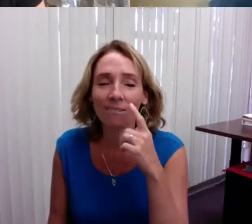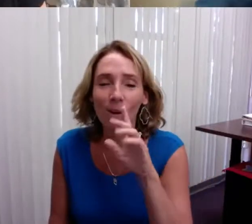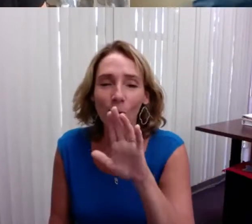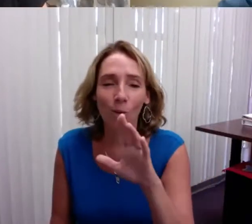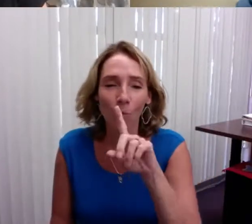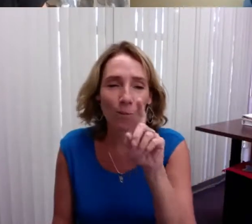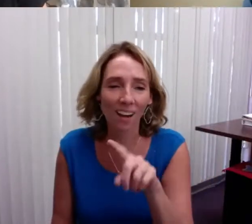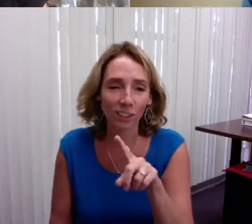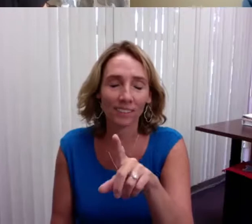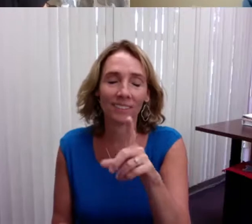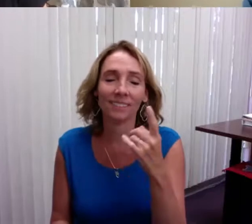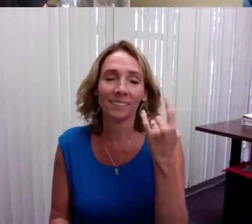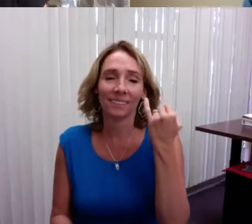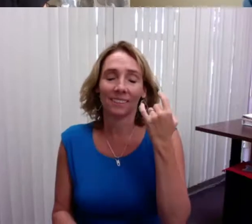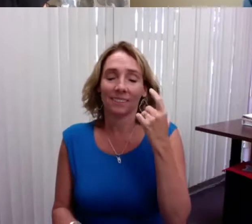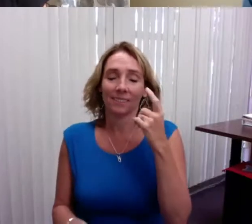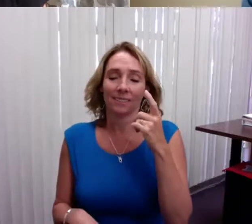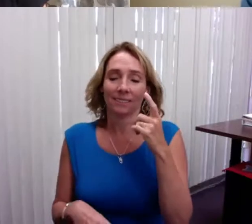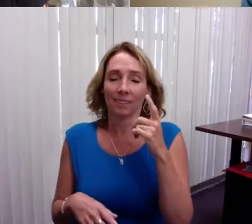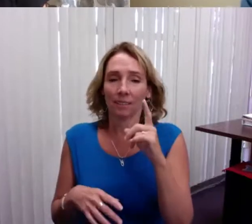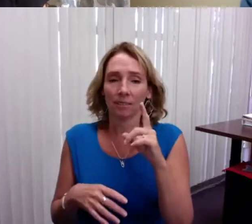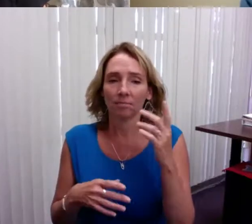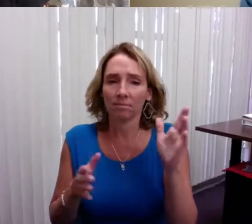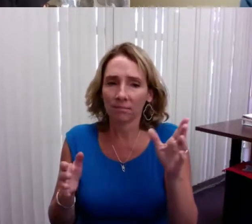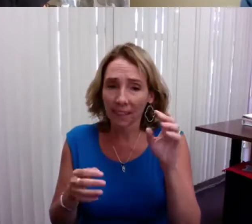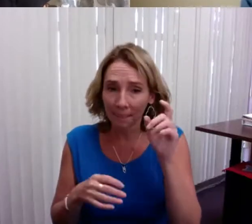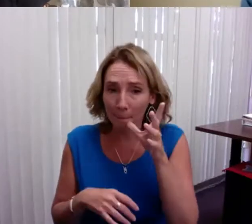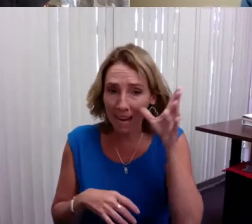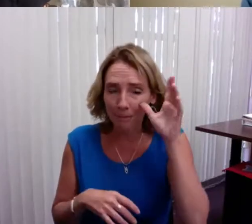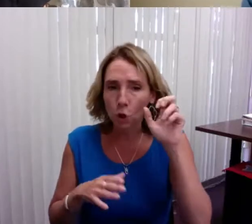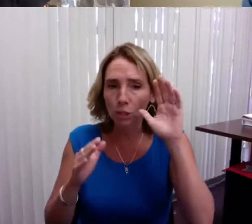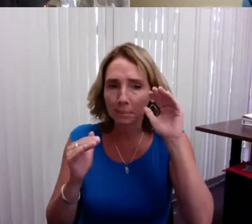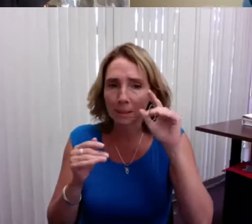Okay, so thank you for your question.